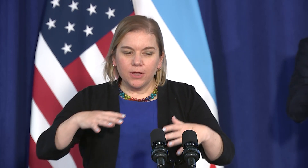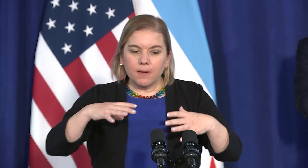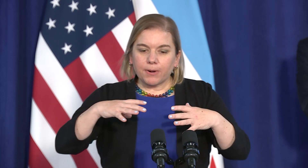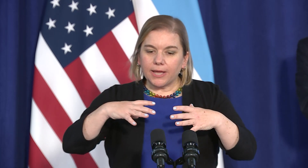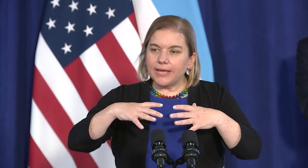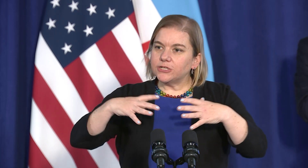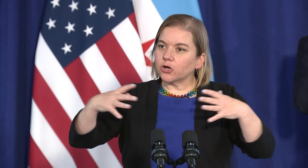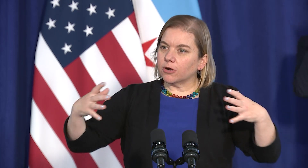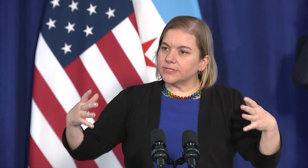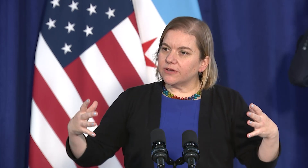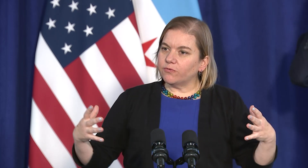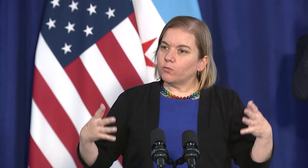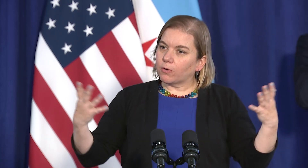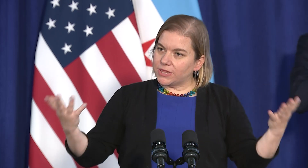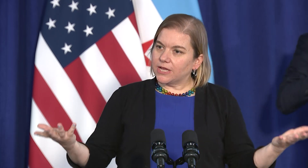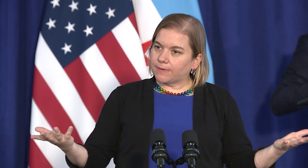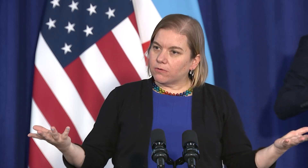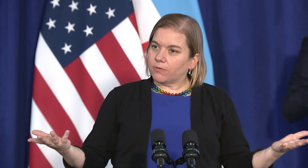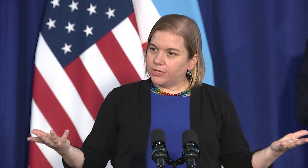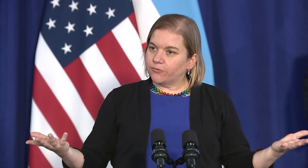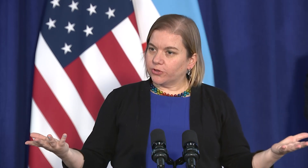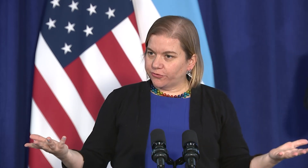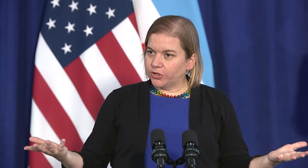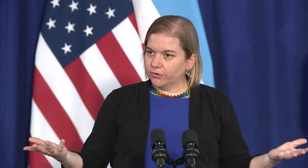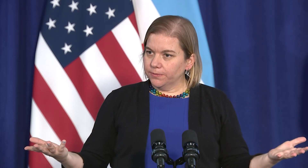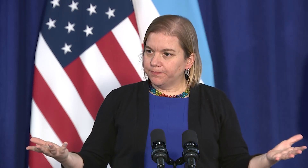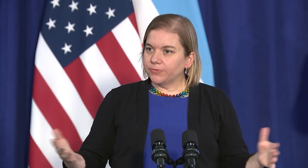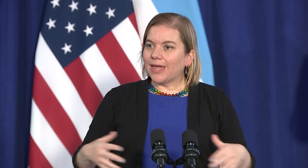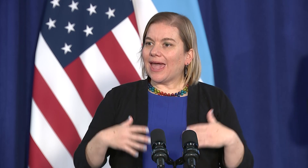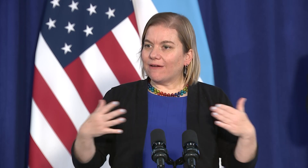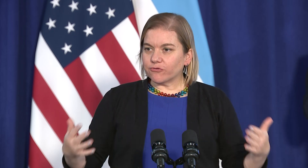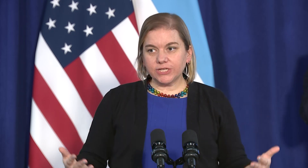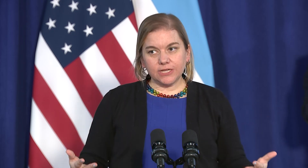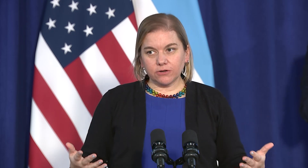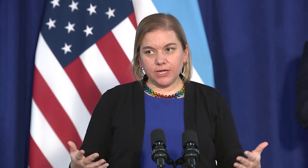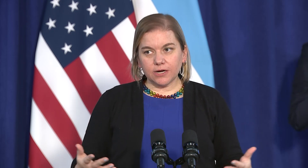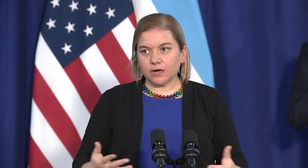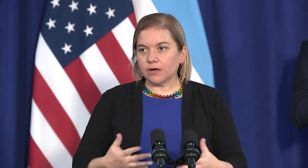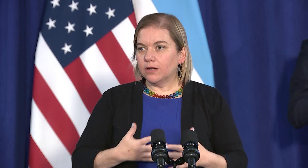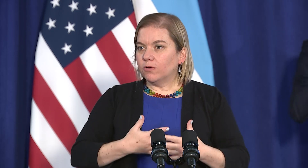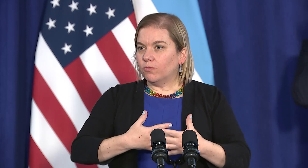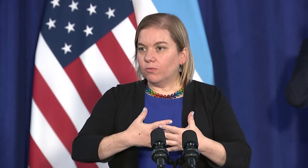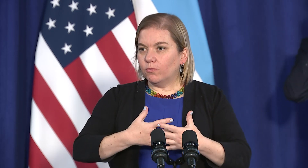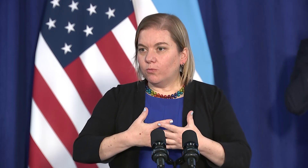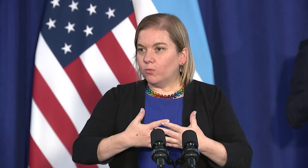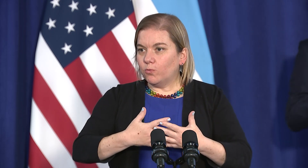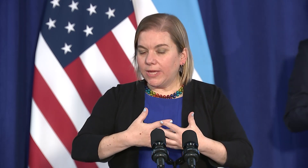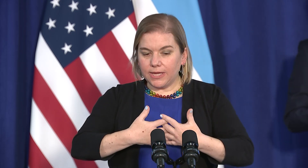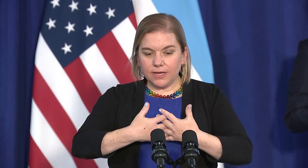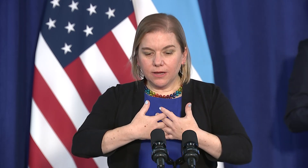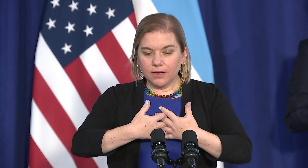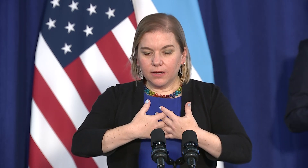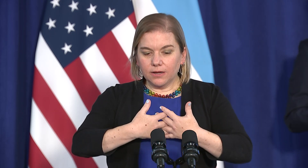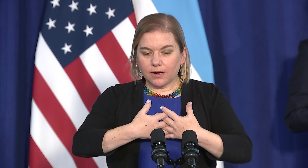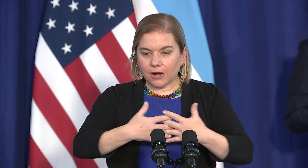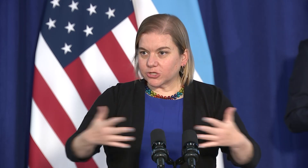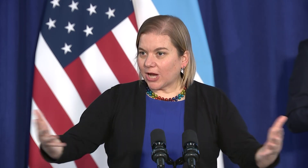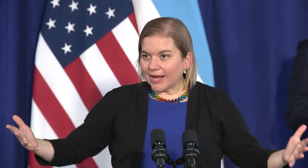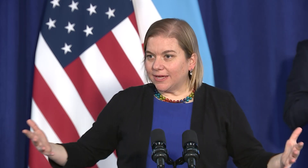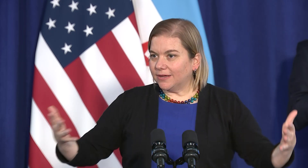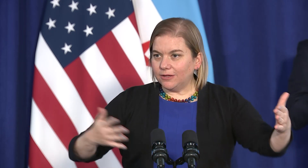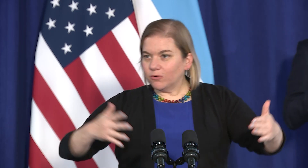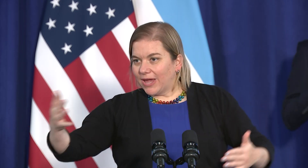unboosted. But in terms of where we think about what we do for the flu, every single year we